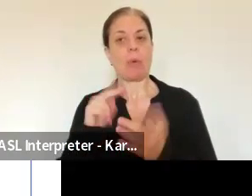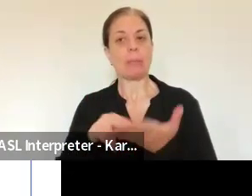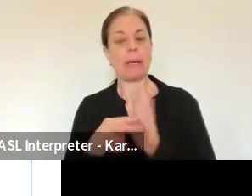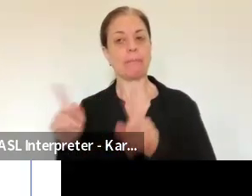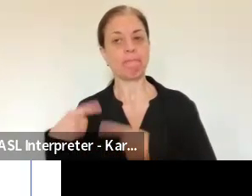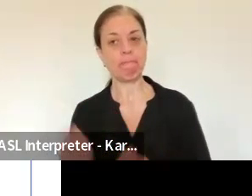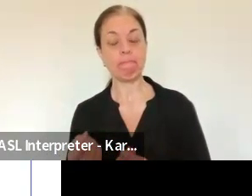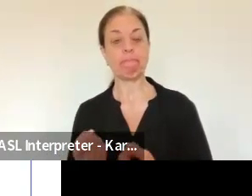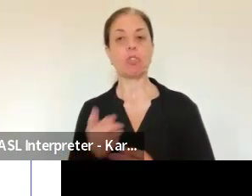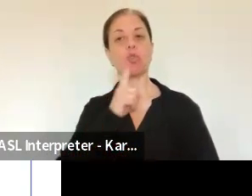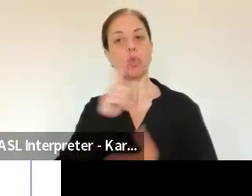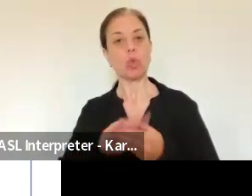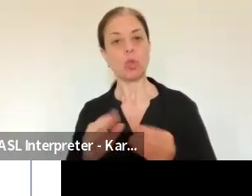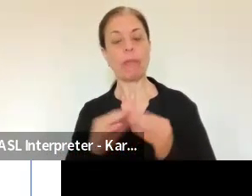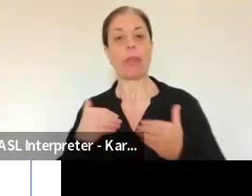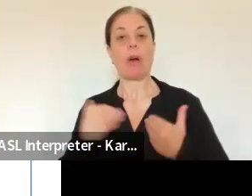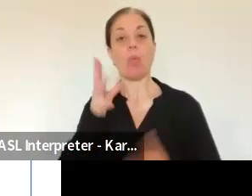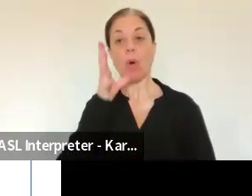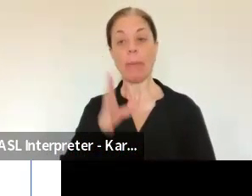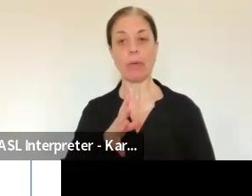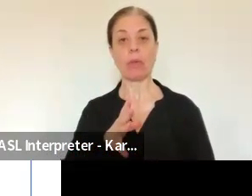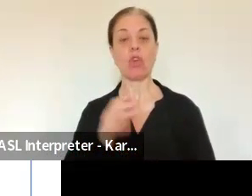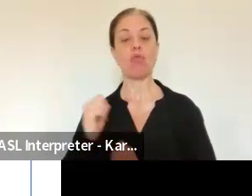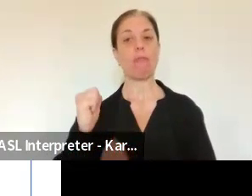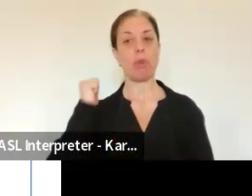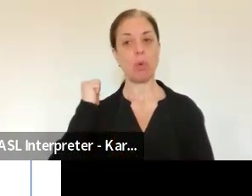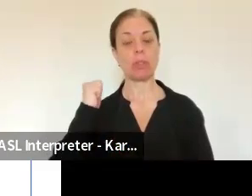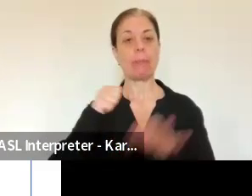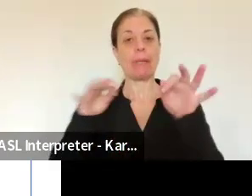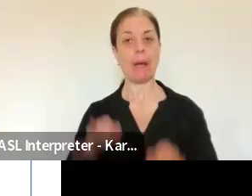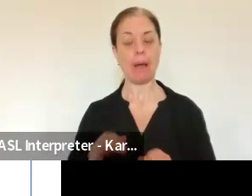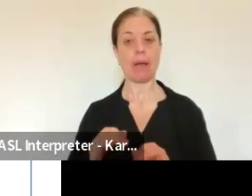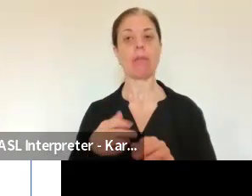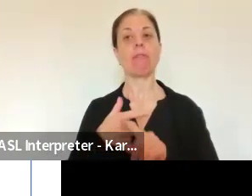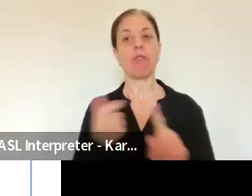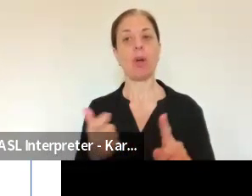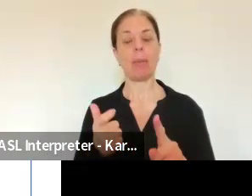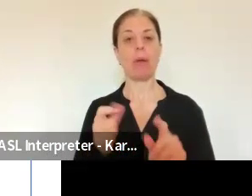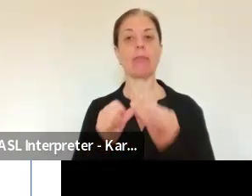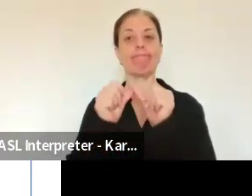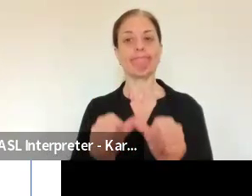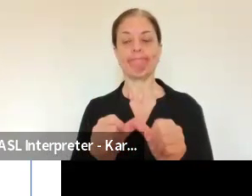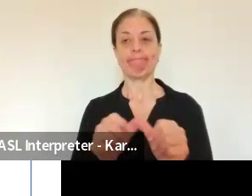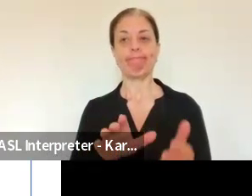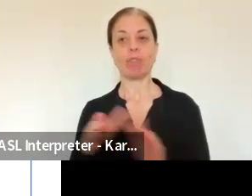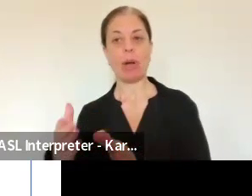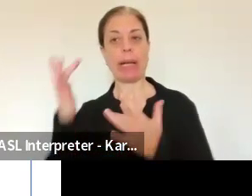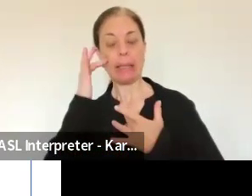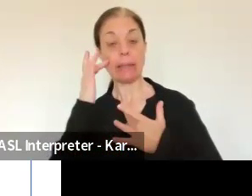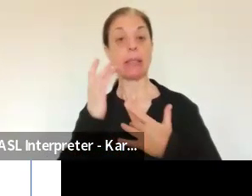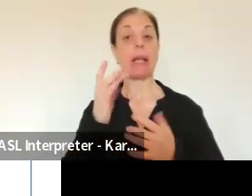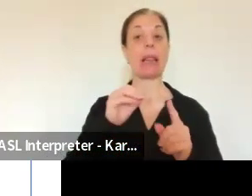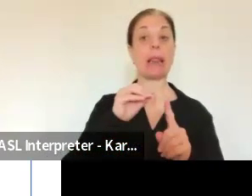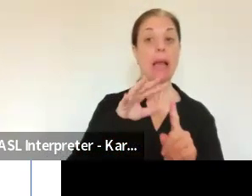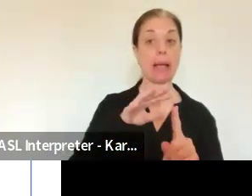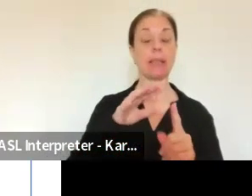is the poignant true story of a young woman who refused to be defined by chronic illness. Her light and her life are shared